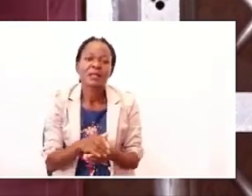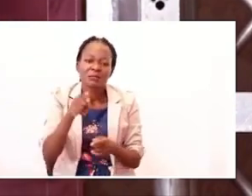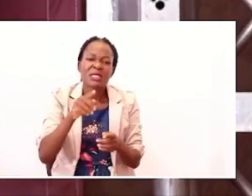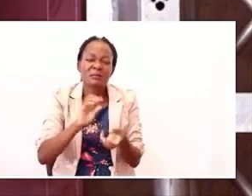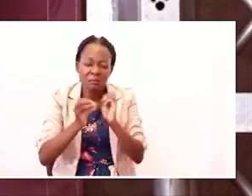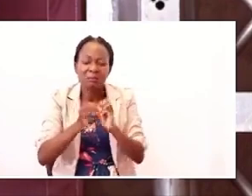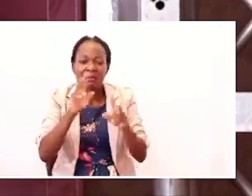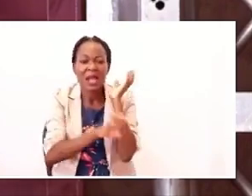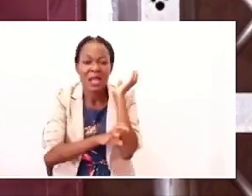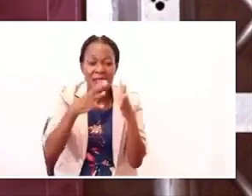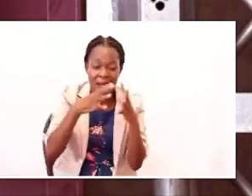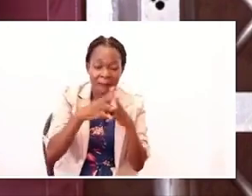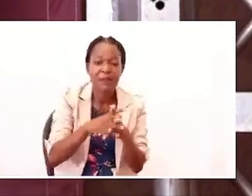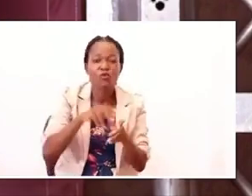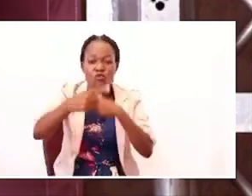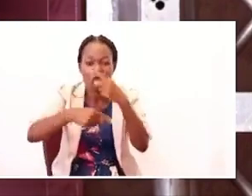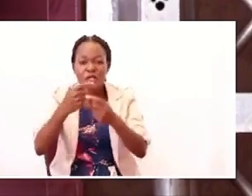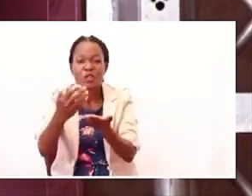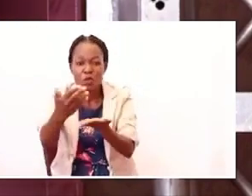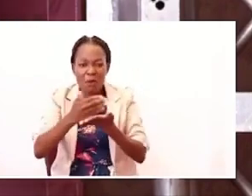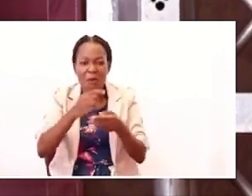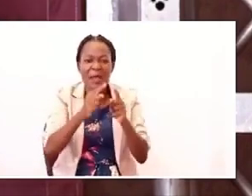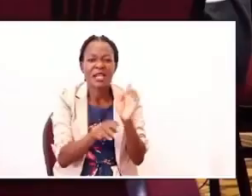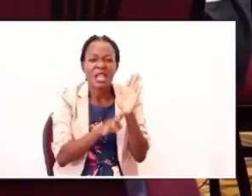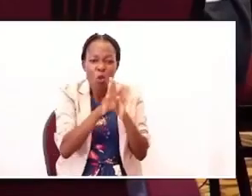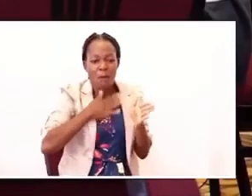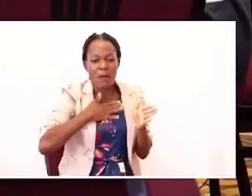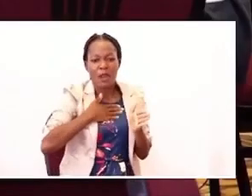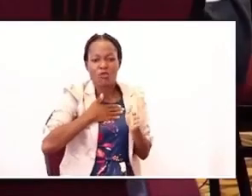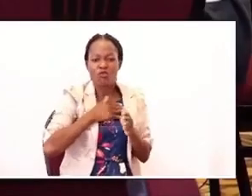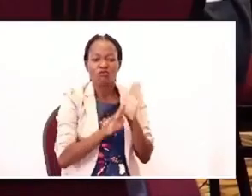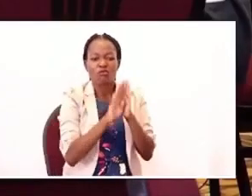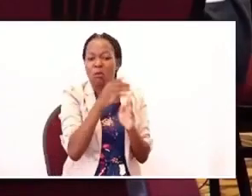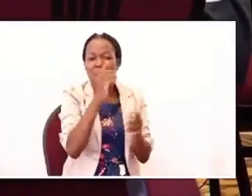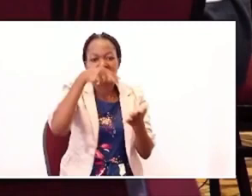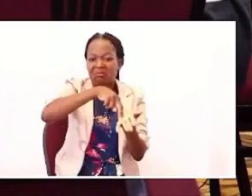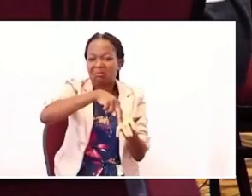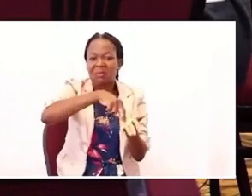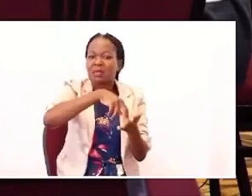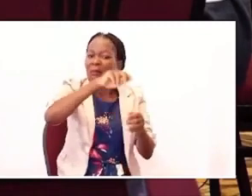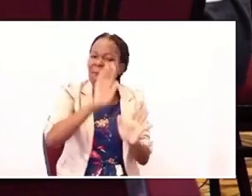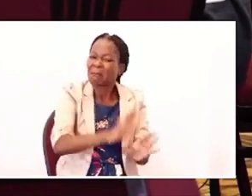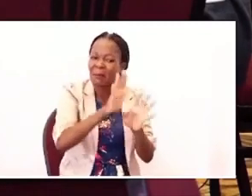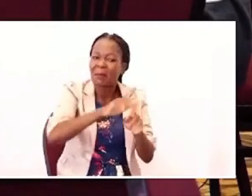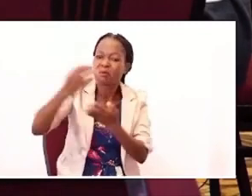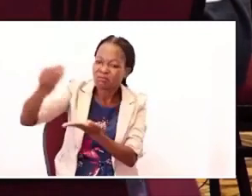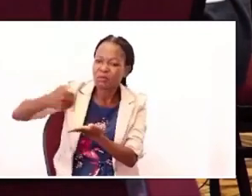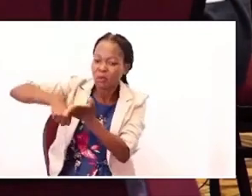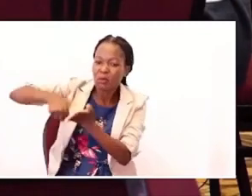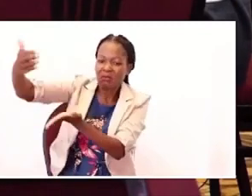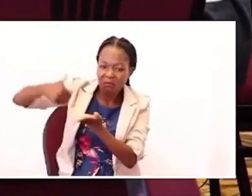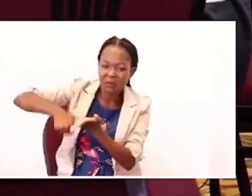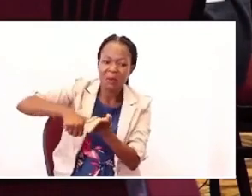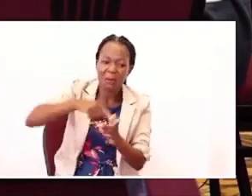borrow when our economies are not growing and when the debt therefore becomes unsustainable because we don't have